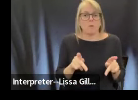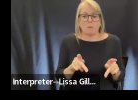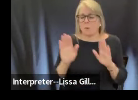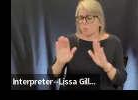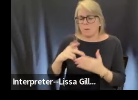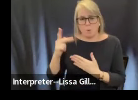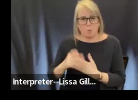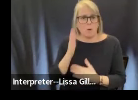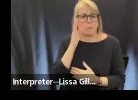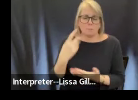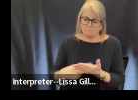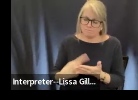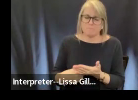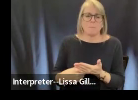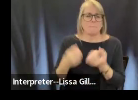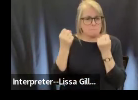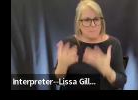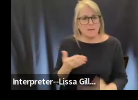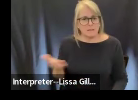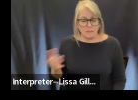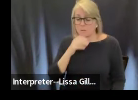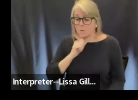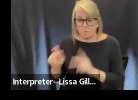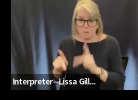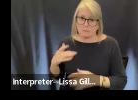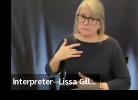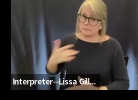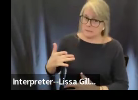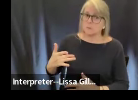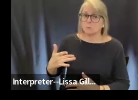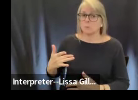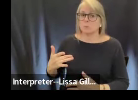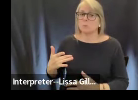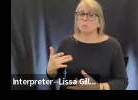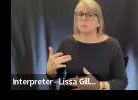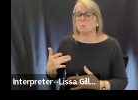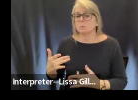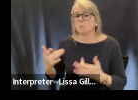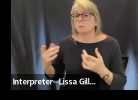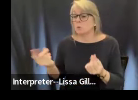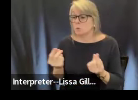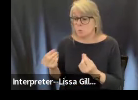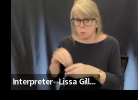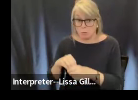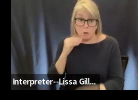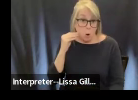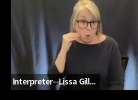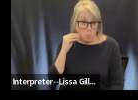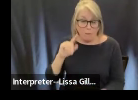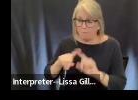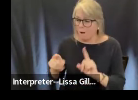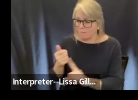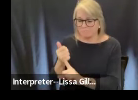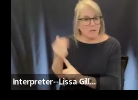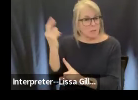to cover a lot of things that our older individuals tend to experience in their homes that they may not realize are